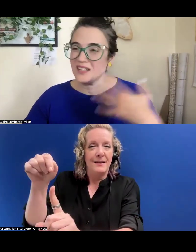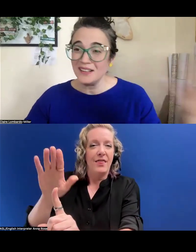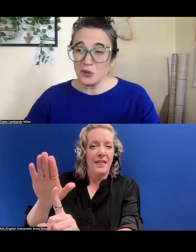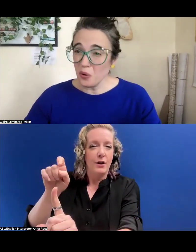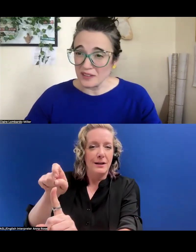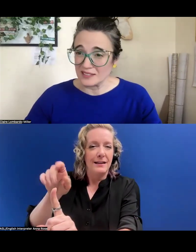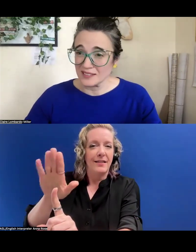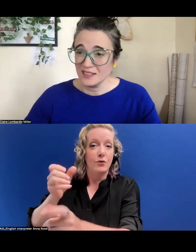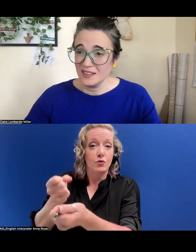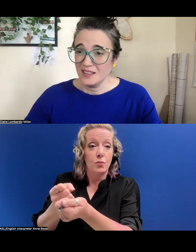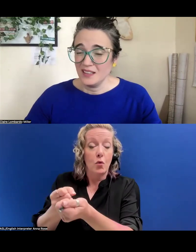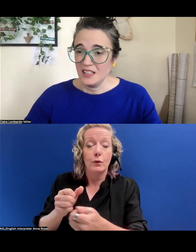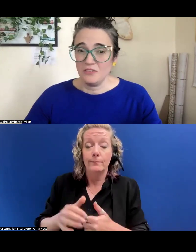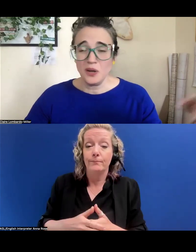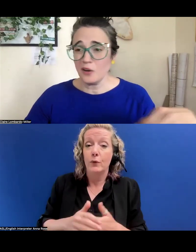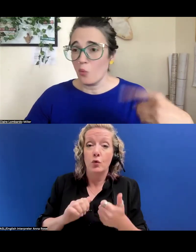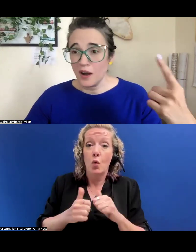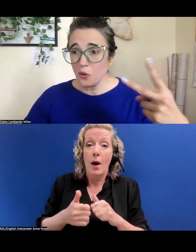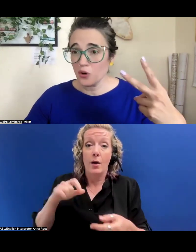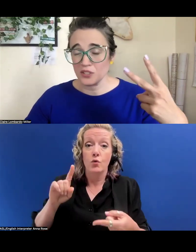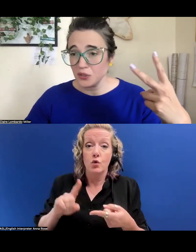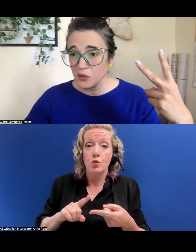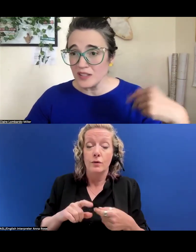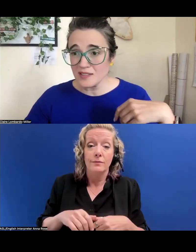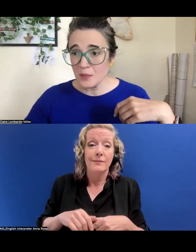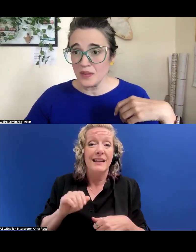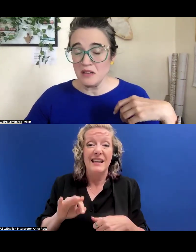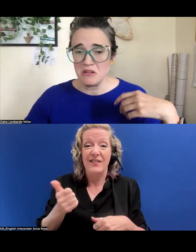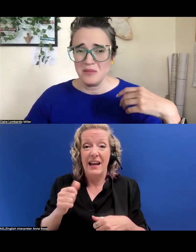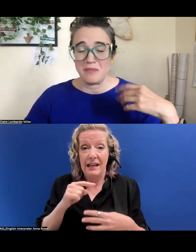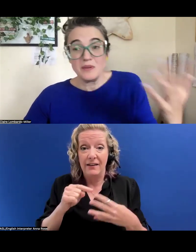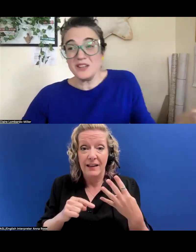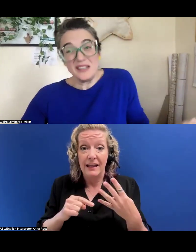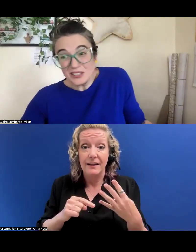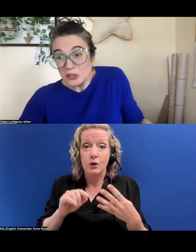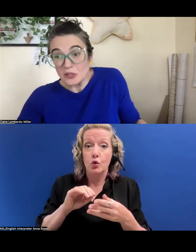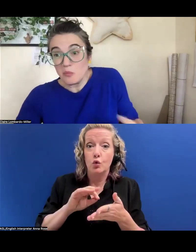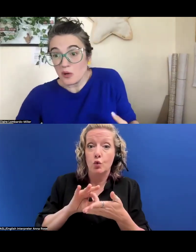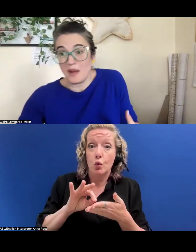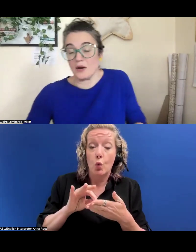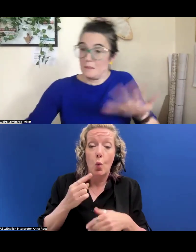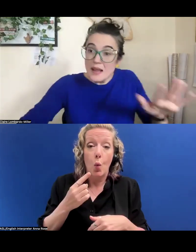do? Take a course. If you got a 1 or a 2 in something, maybe